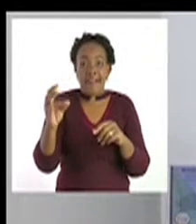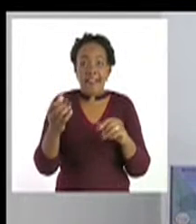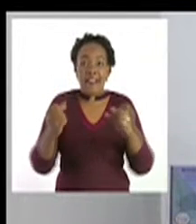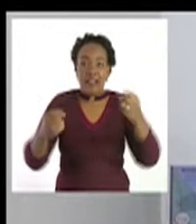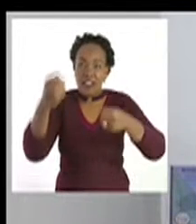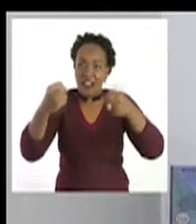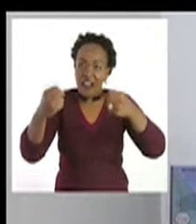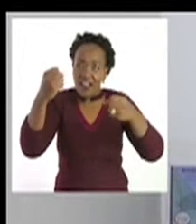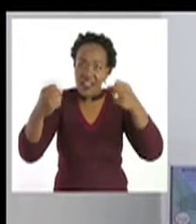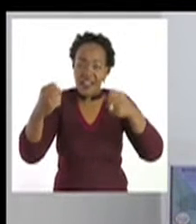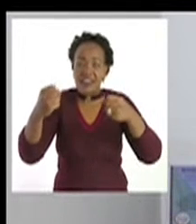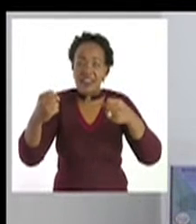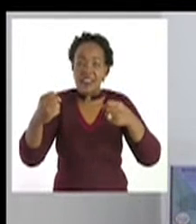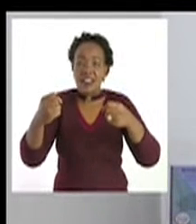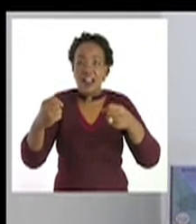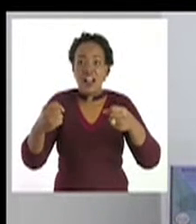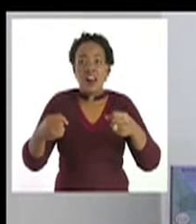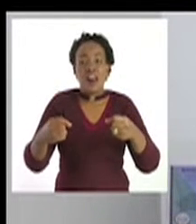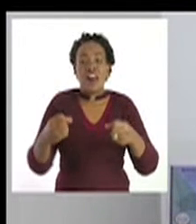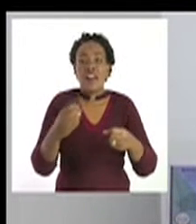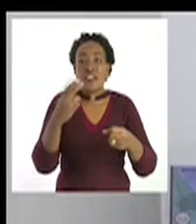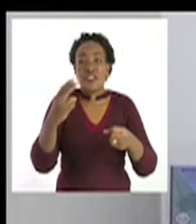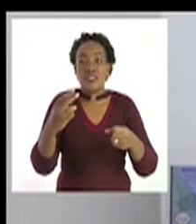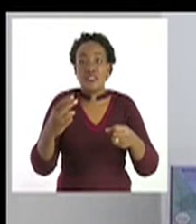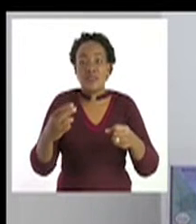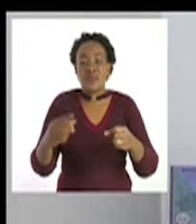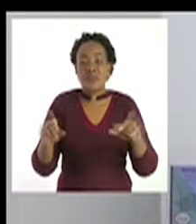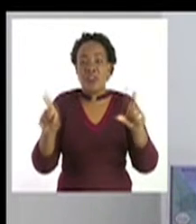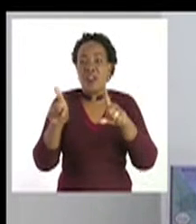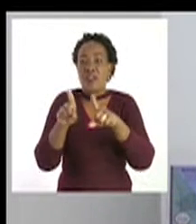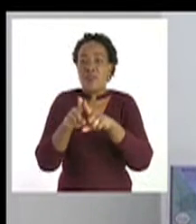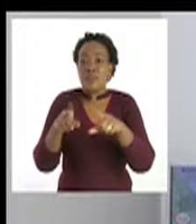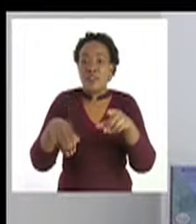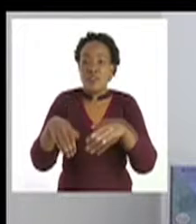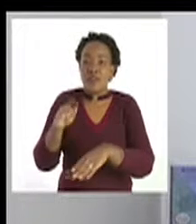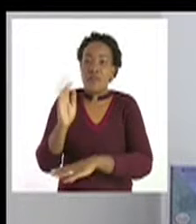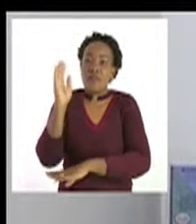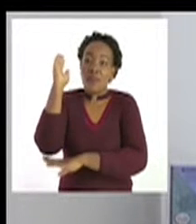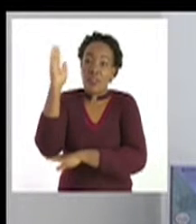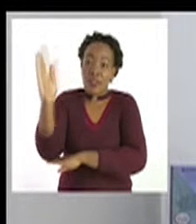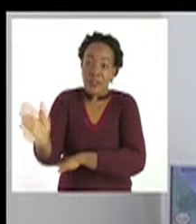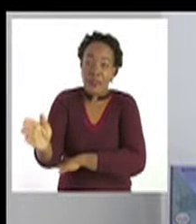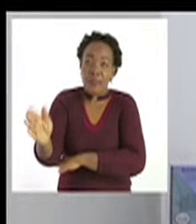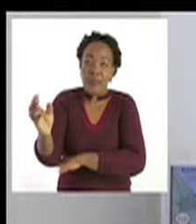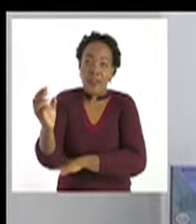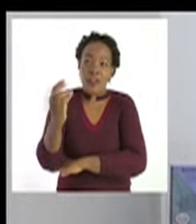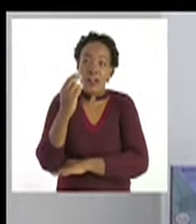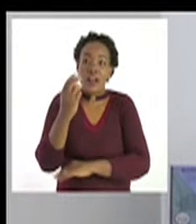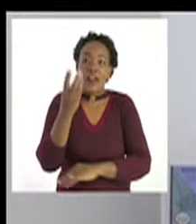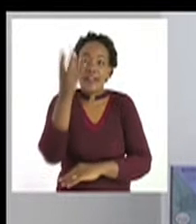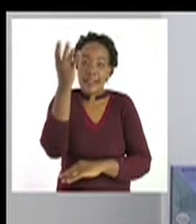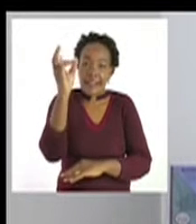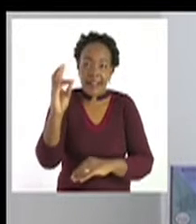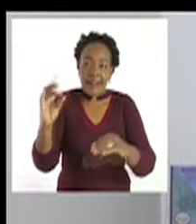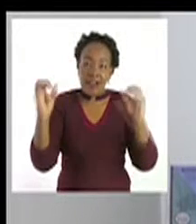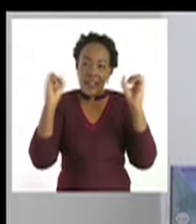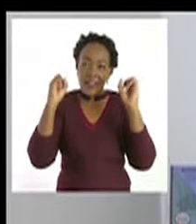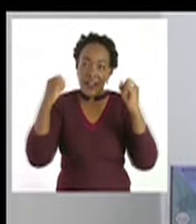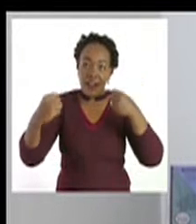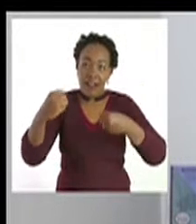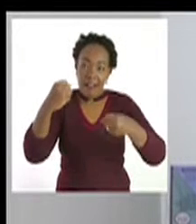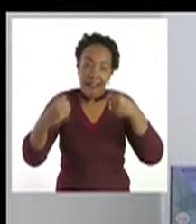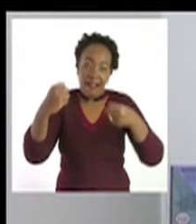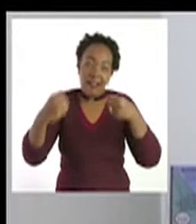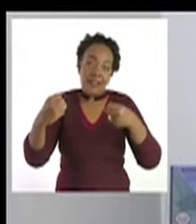between Windhoek and Okahanja. How many cars? 7